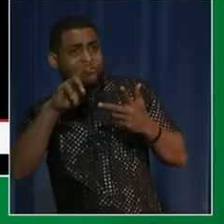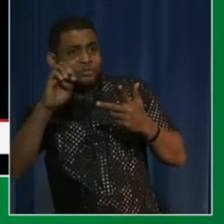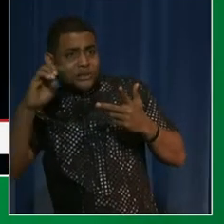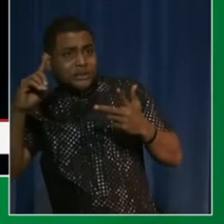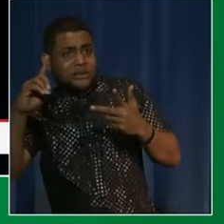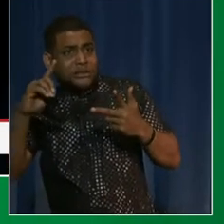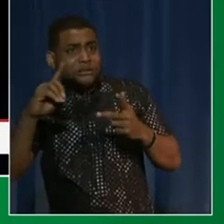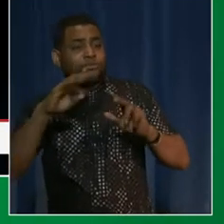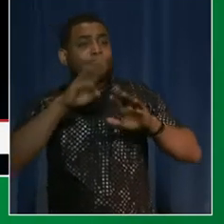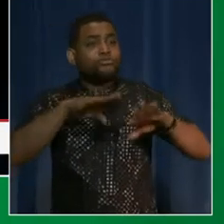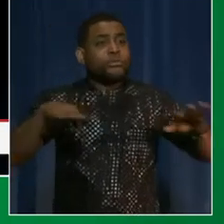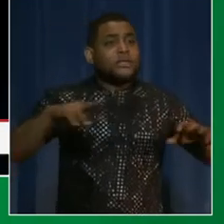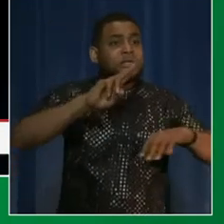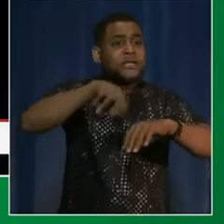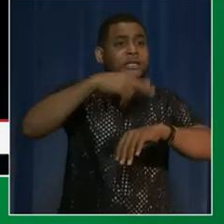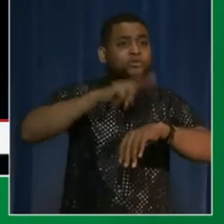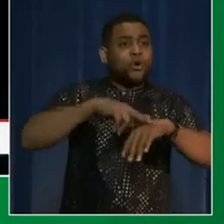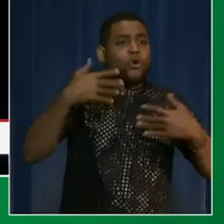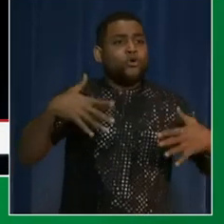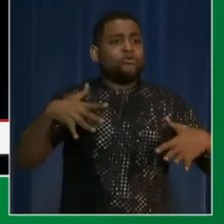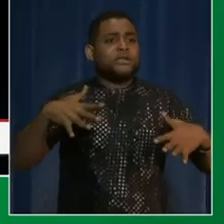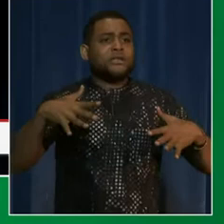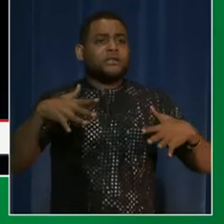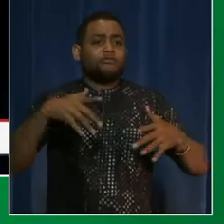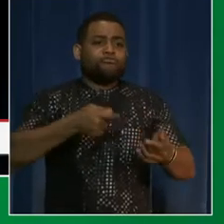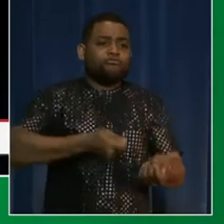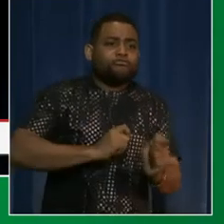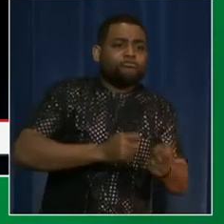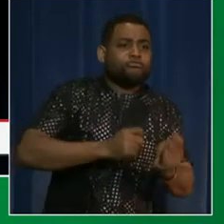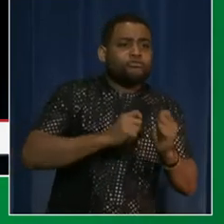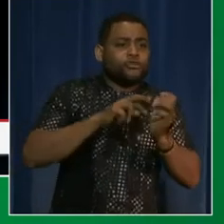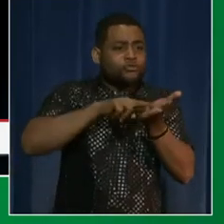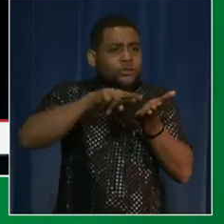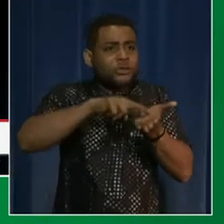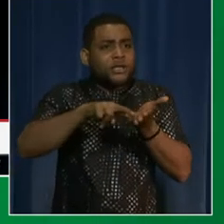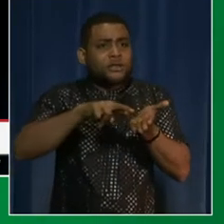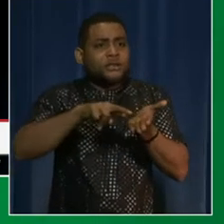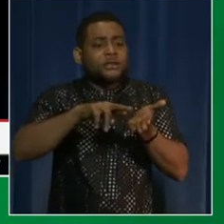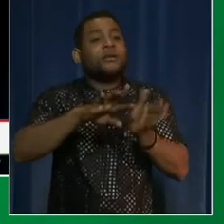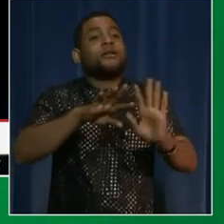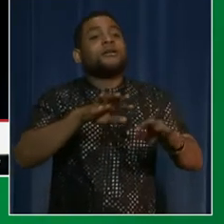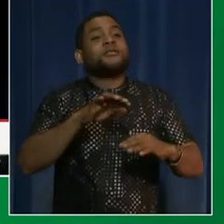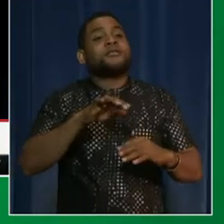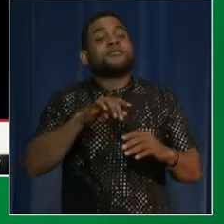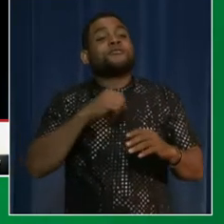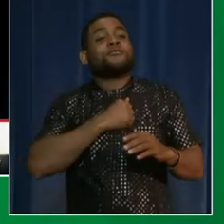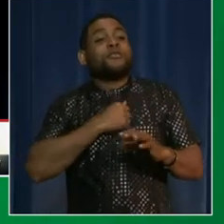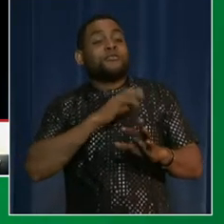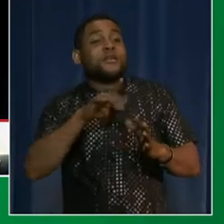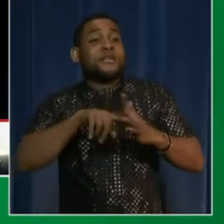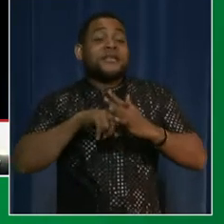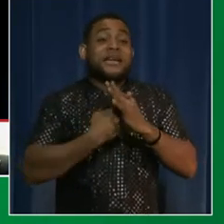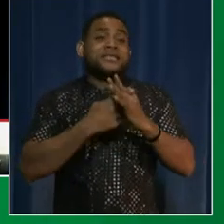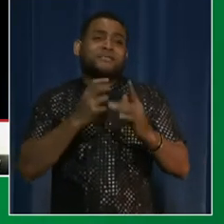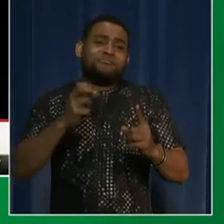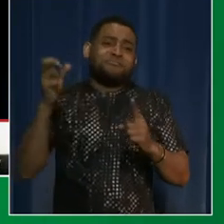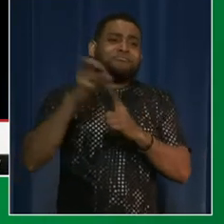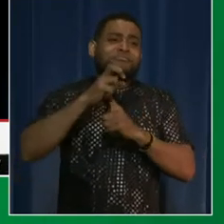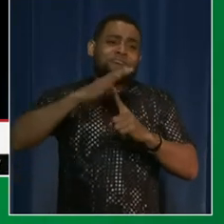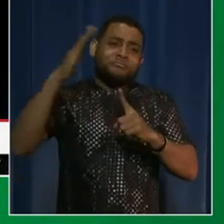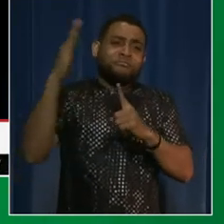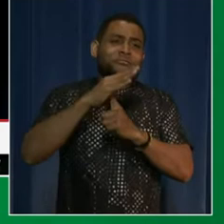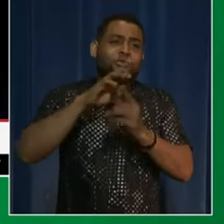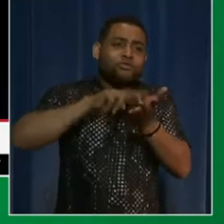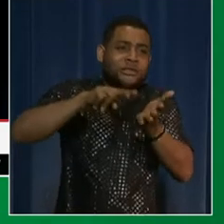is already doing groundbreaking research for children, and where a Whole Foods market is on the